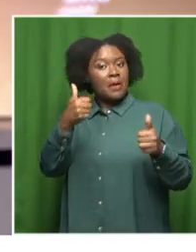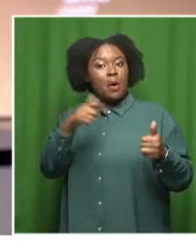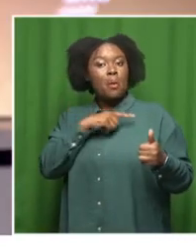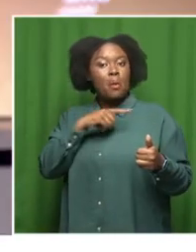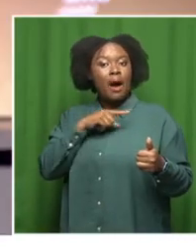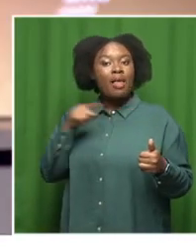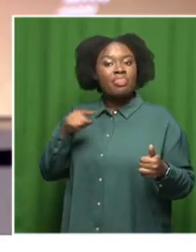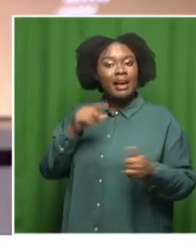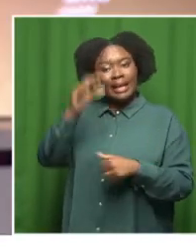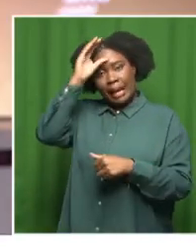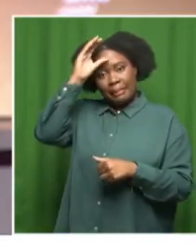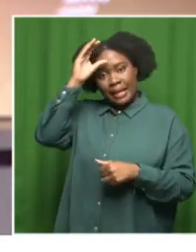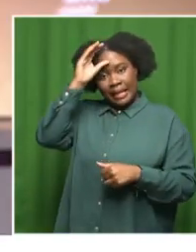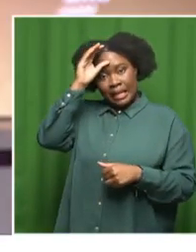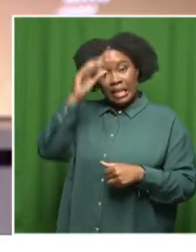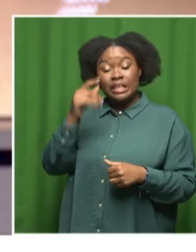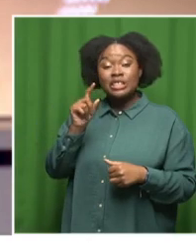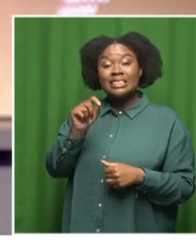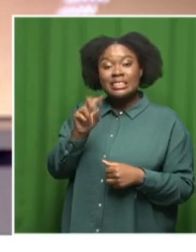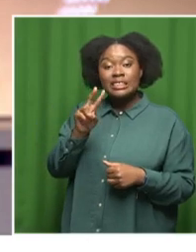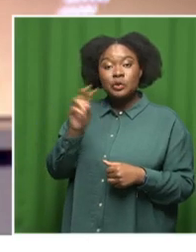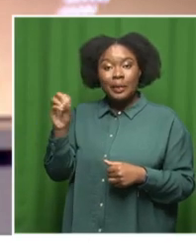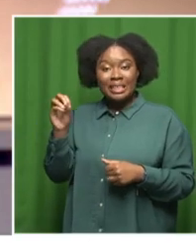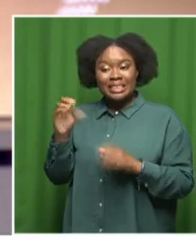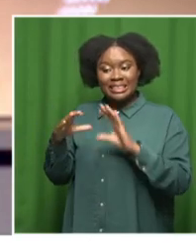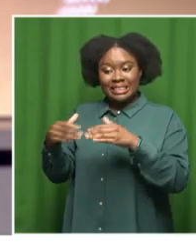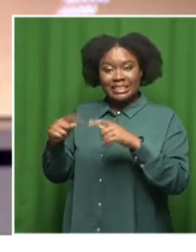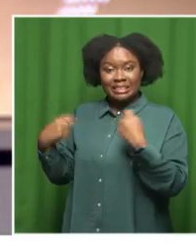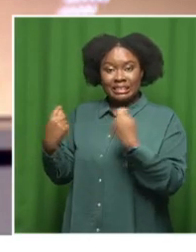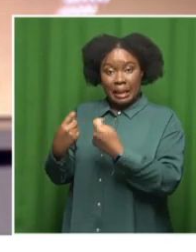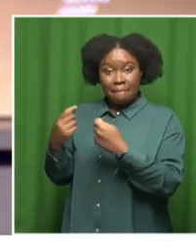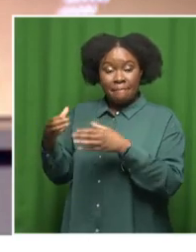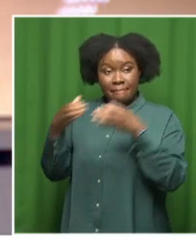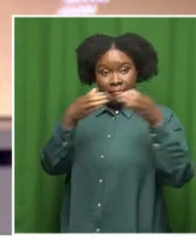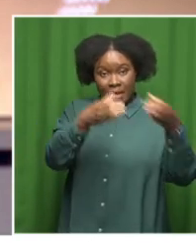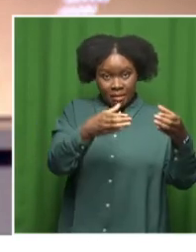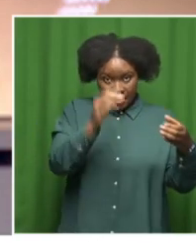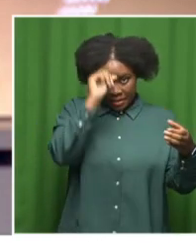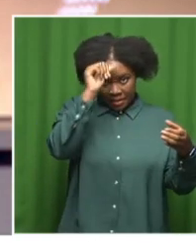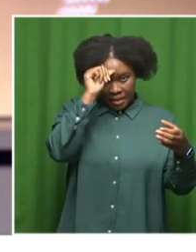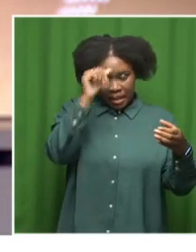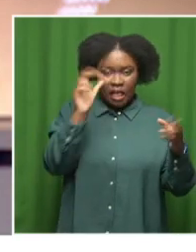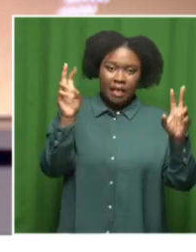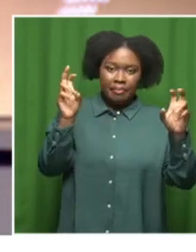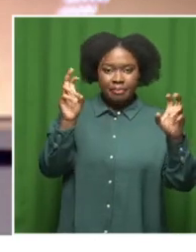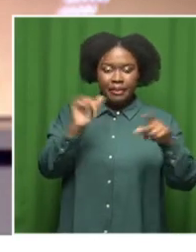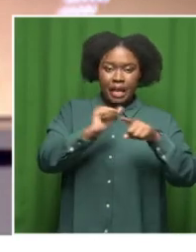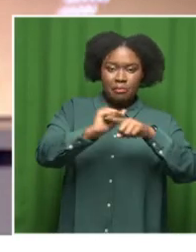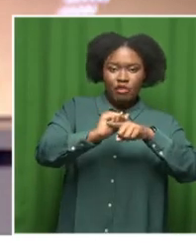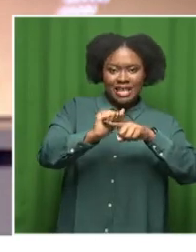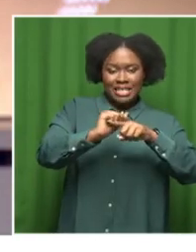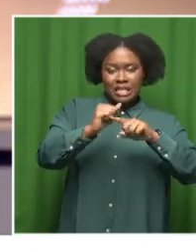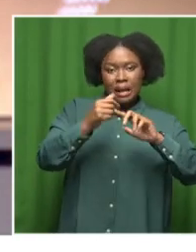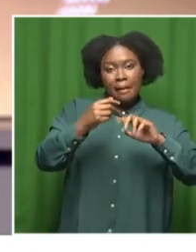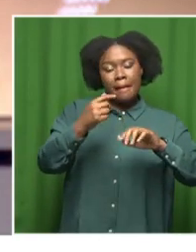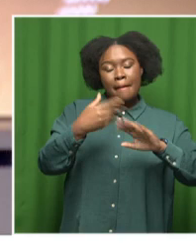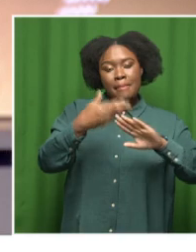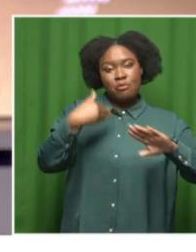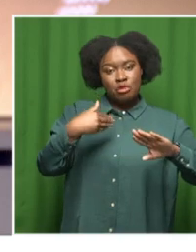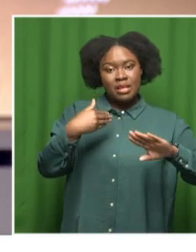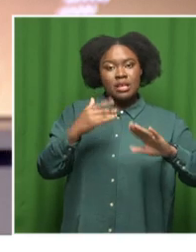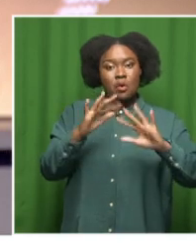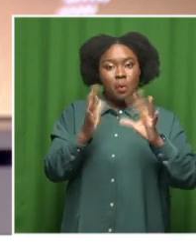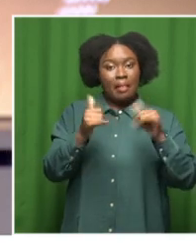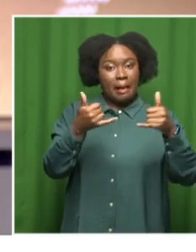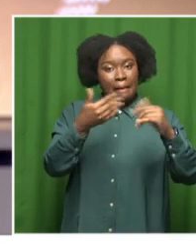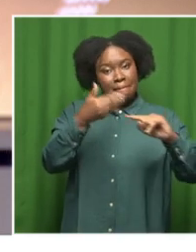a T20 squad, based them in India as some sort of pre-World Cup camp. They go on to